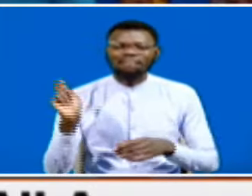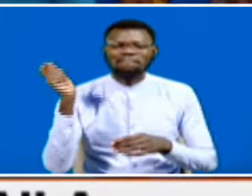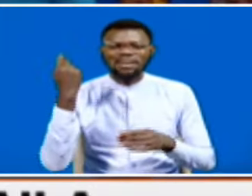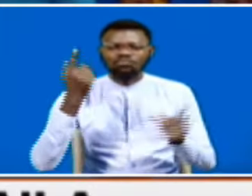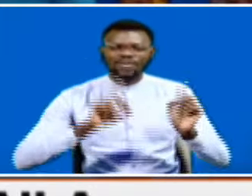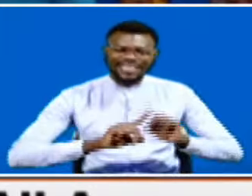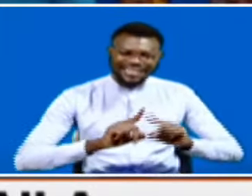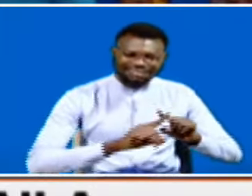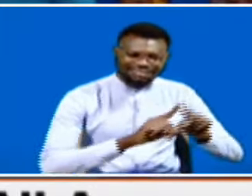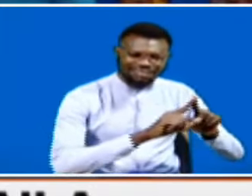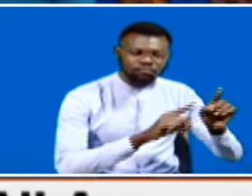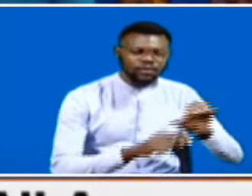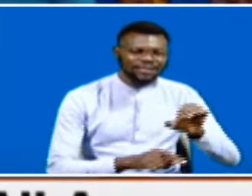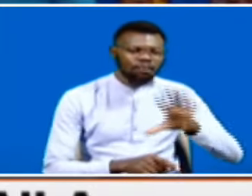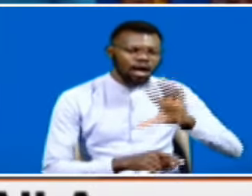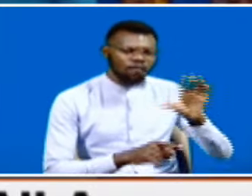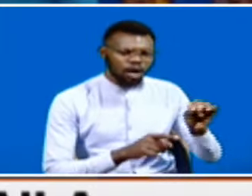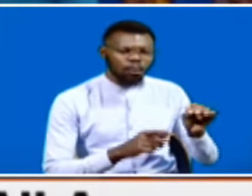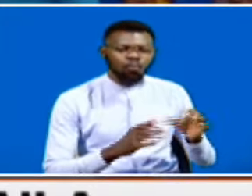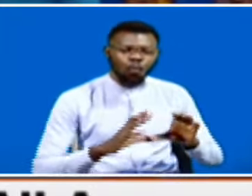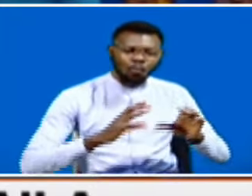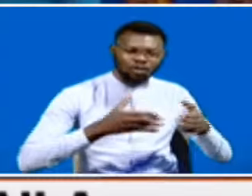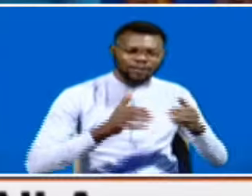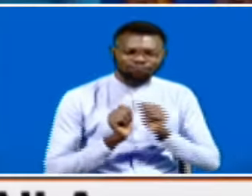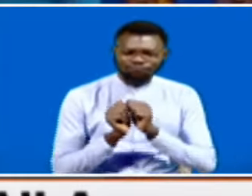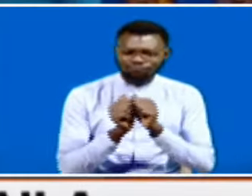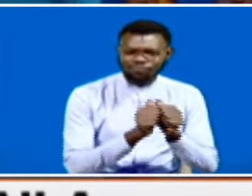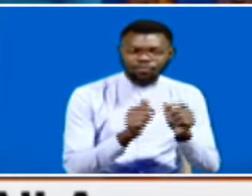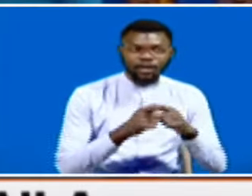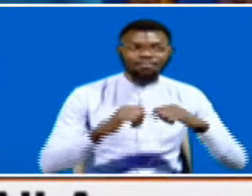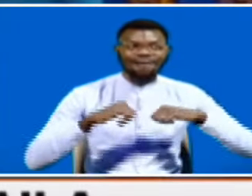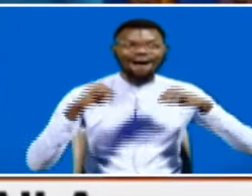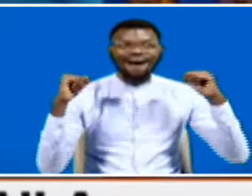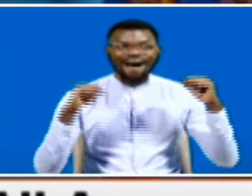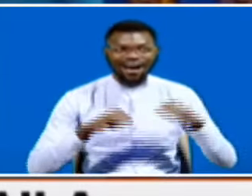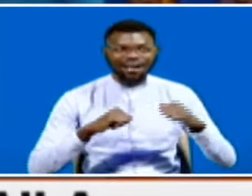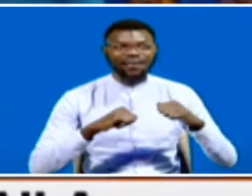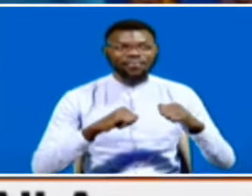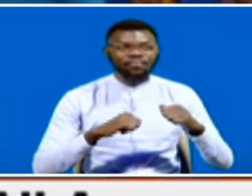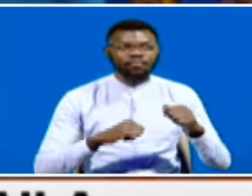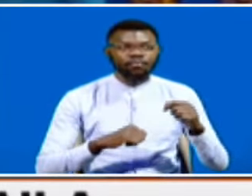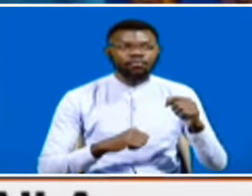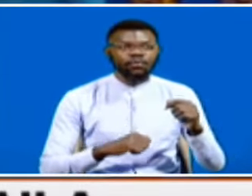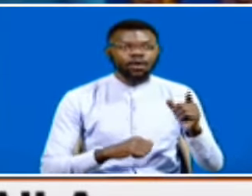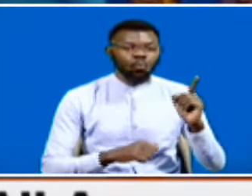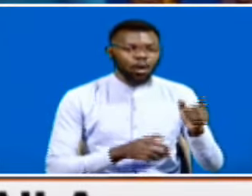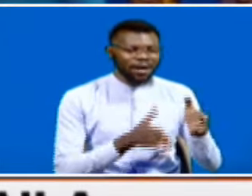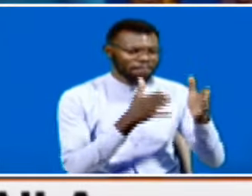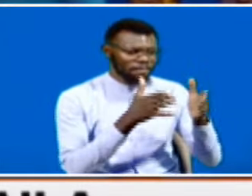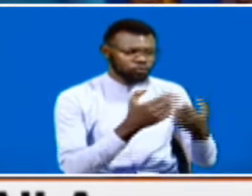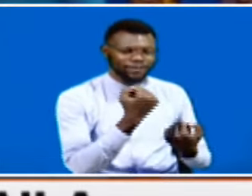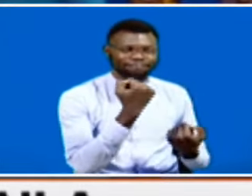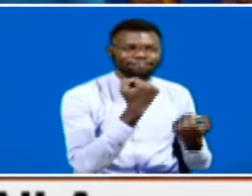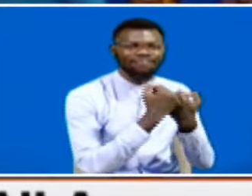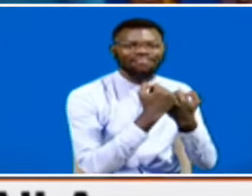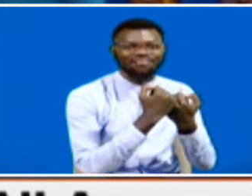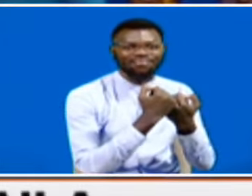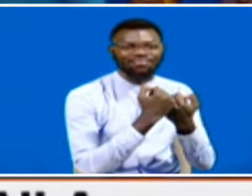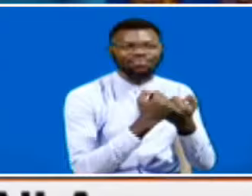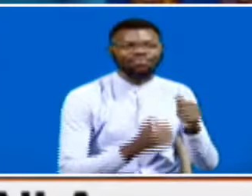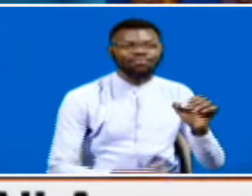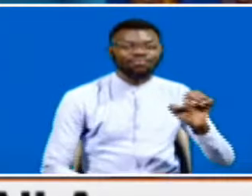East African community together, and we have agreed to sponsor one candidate as East